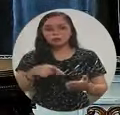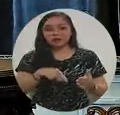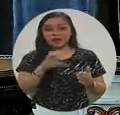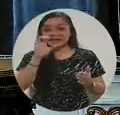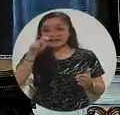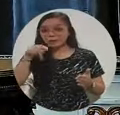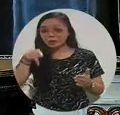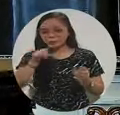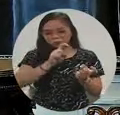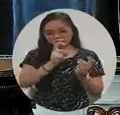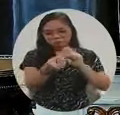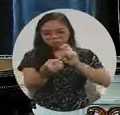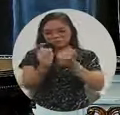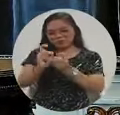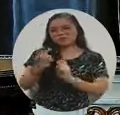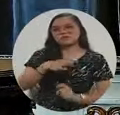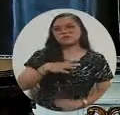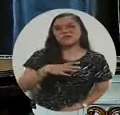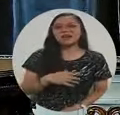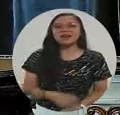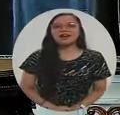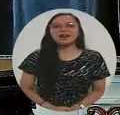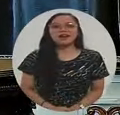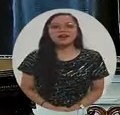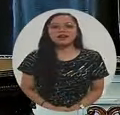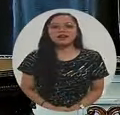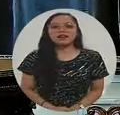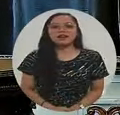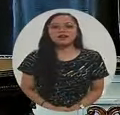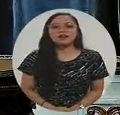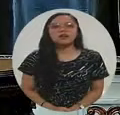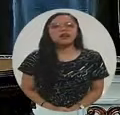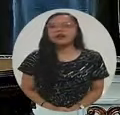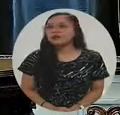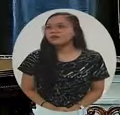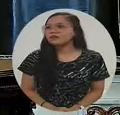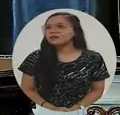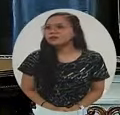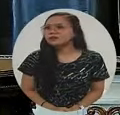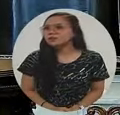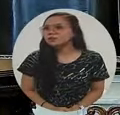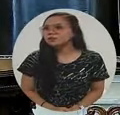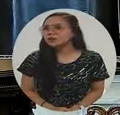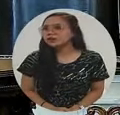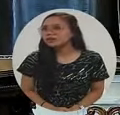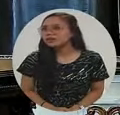Ingin si Kulas, kami ang tao, mga pobre, ilis-ilis lang ringtone.